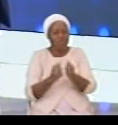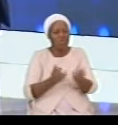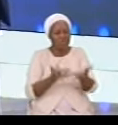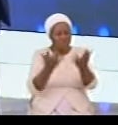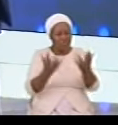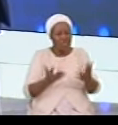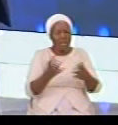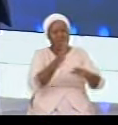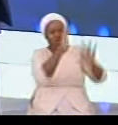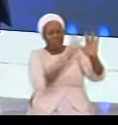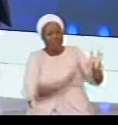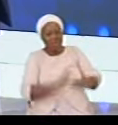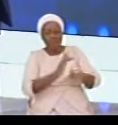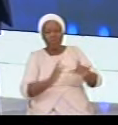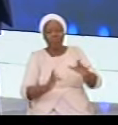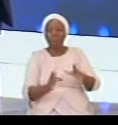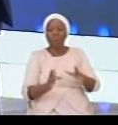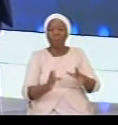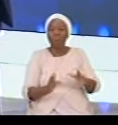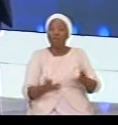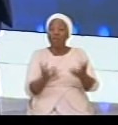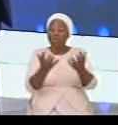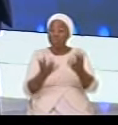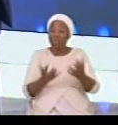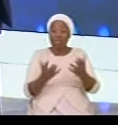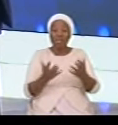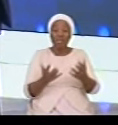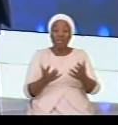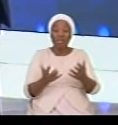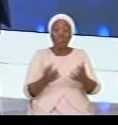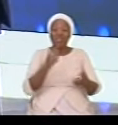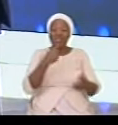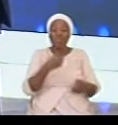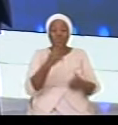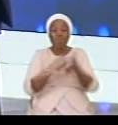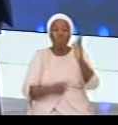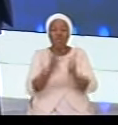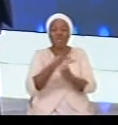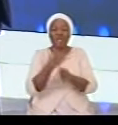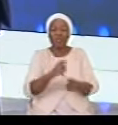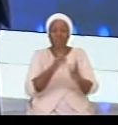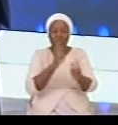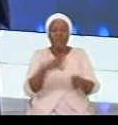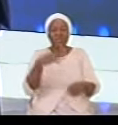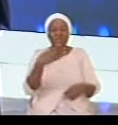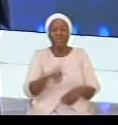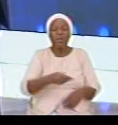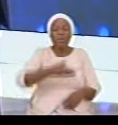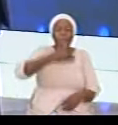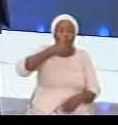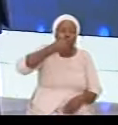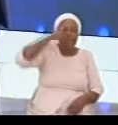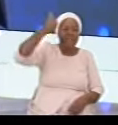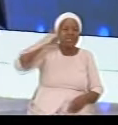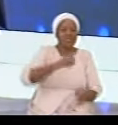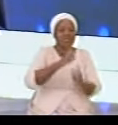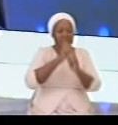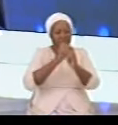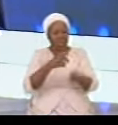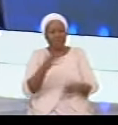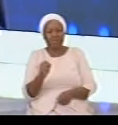passion. Covet earnestly. What kind of gifts? The best gifts. Look